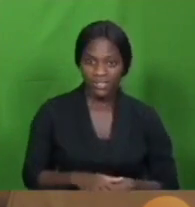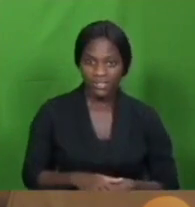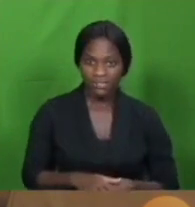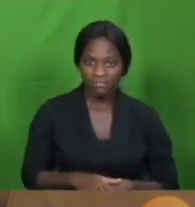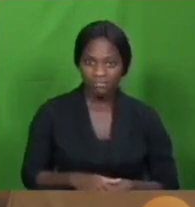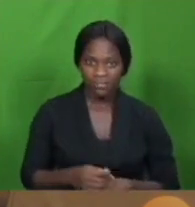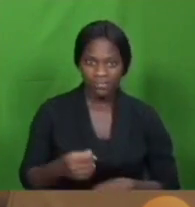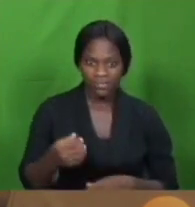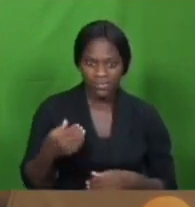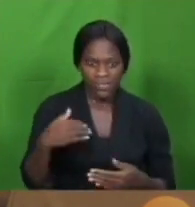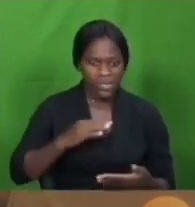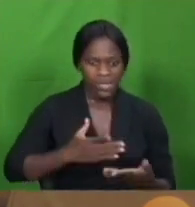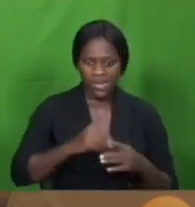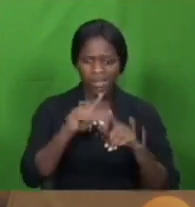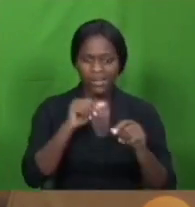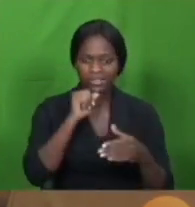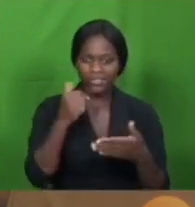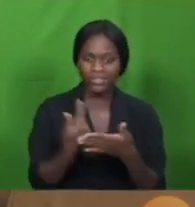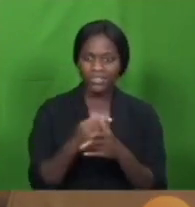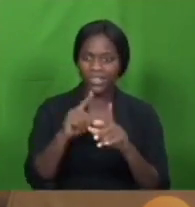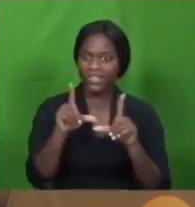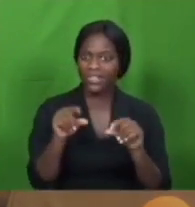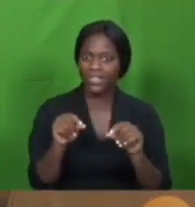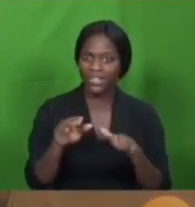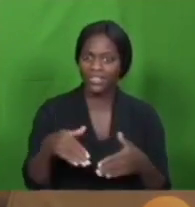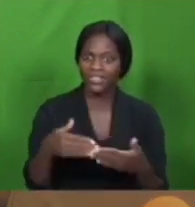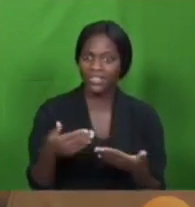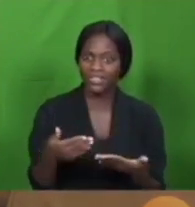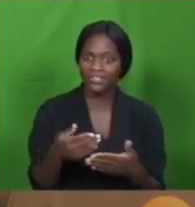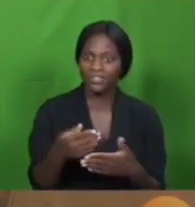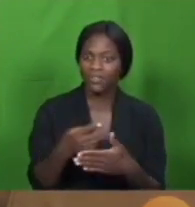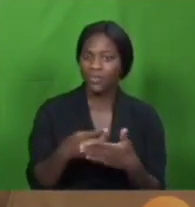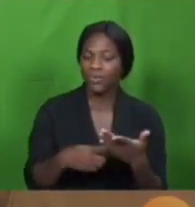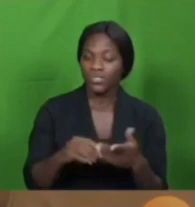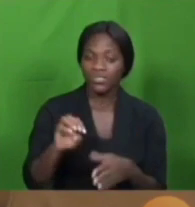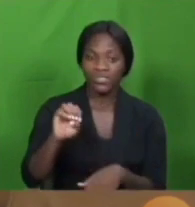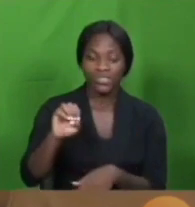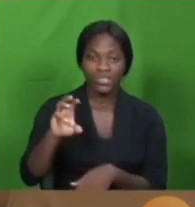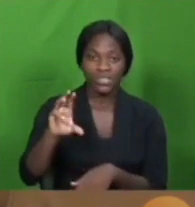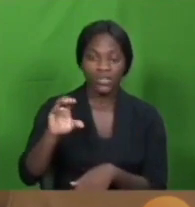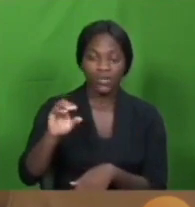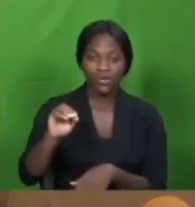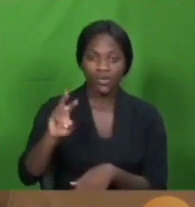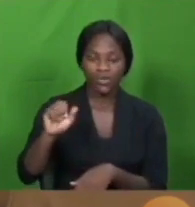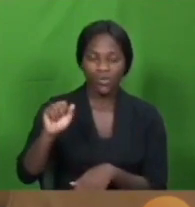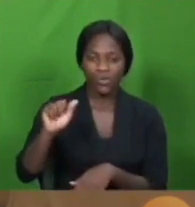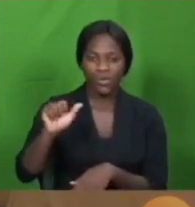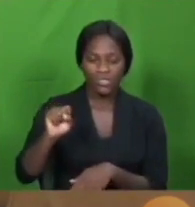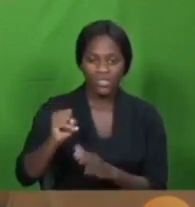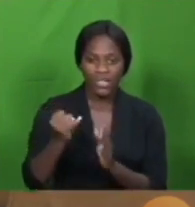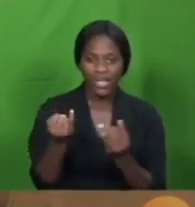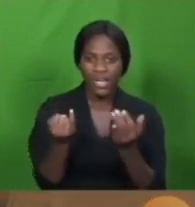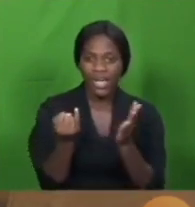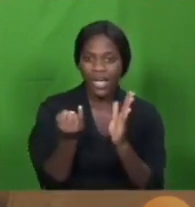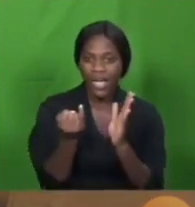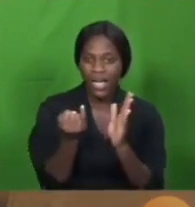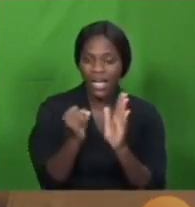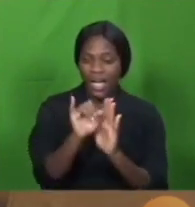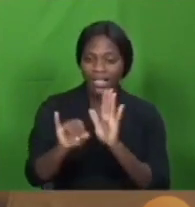that we use that has been given to us is ECOWAS identification card and not Ghana card. I don't know